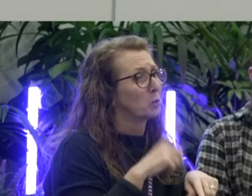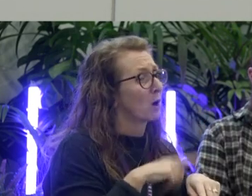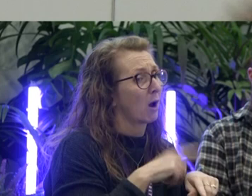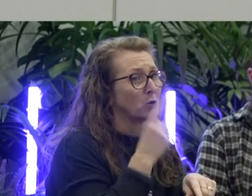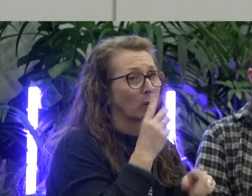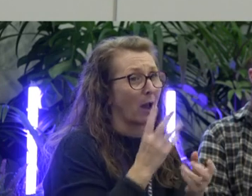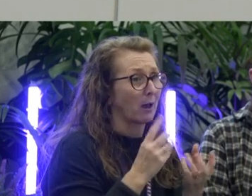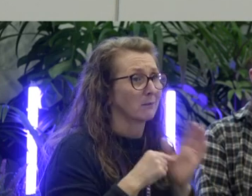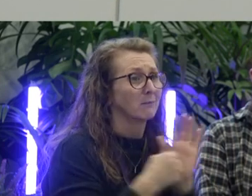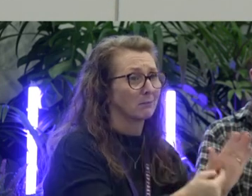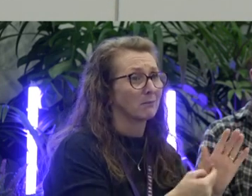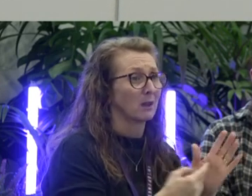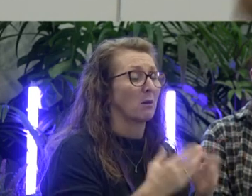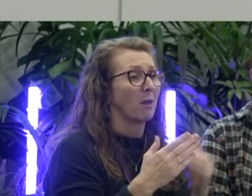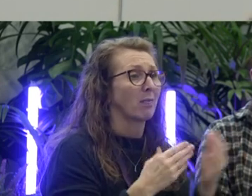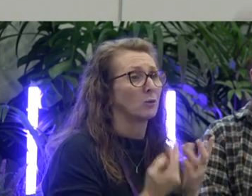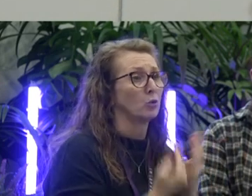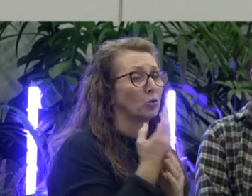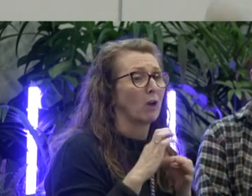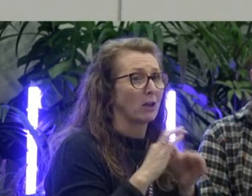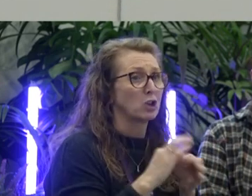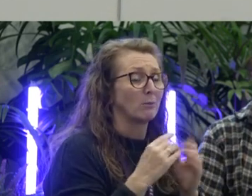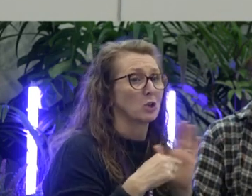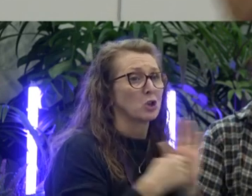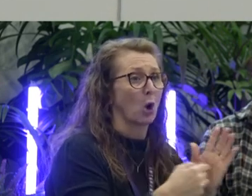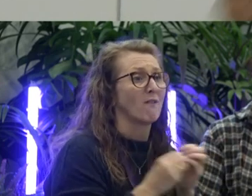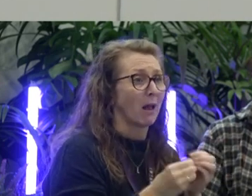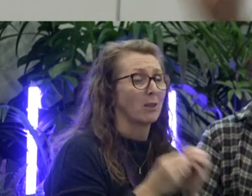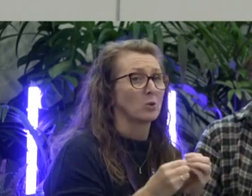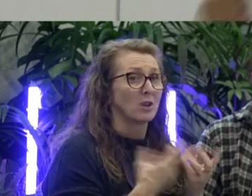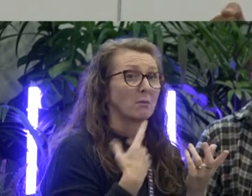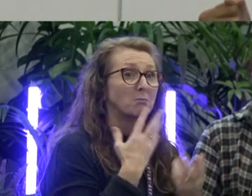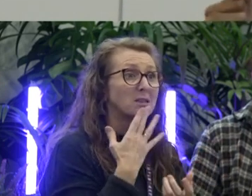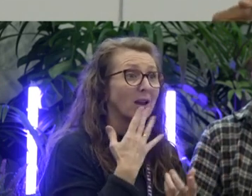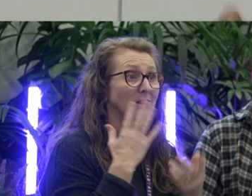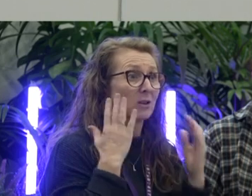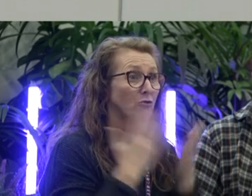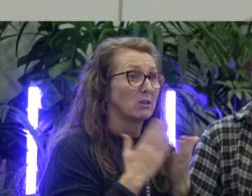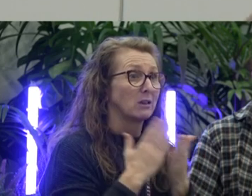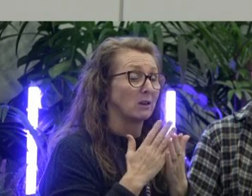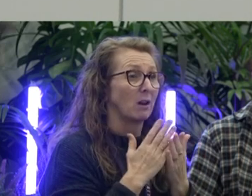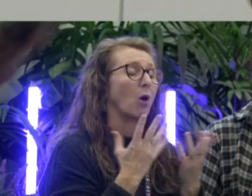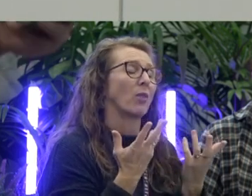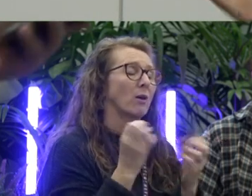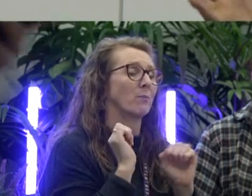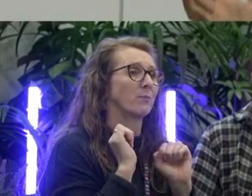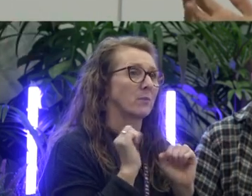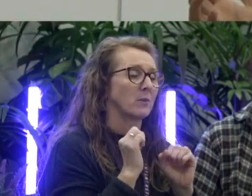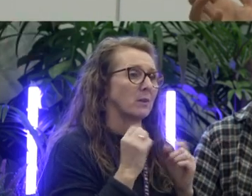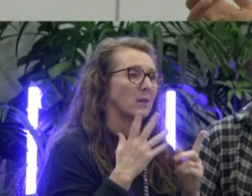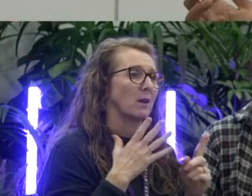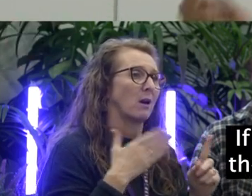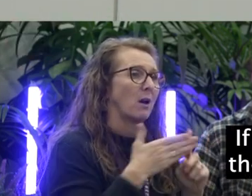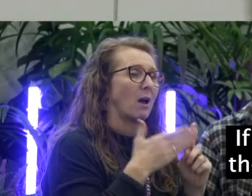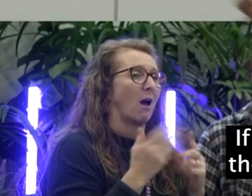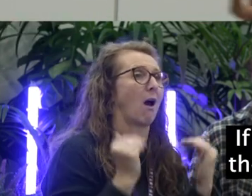values or to build a new relationship. And you have to get it right because the stakes are really high. Luckily, there's a bazillion ways that you can